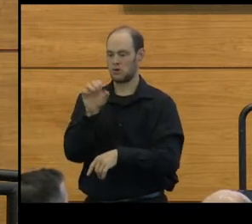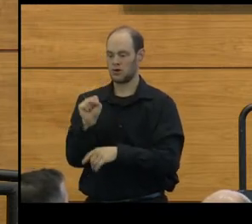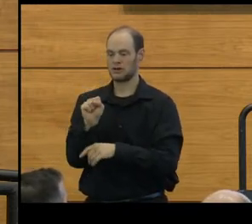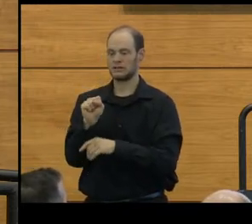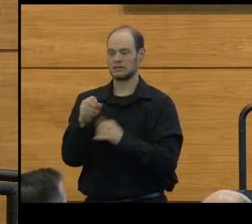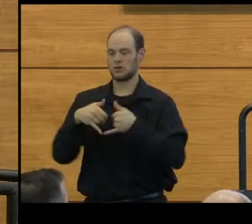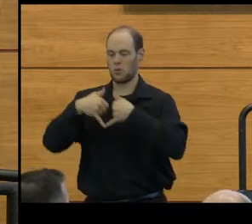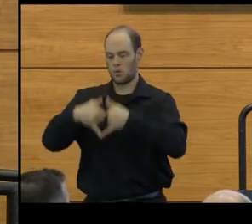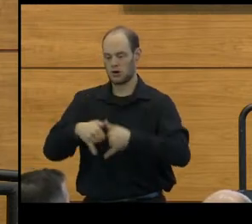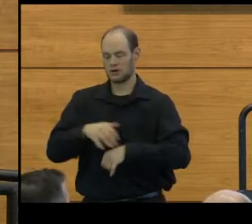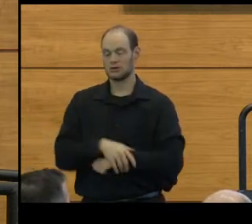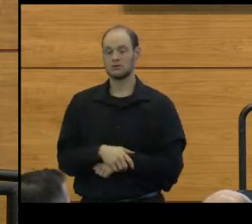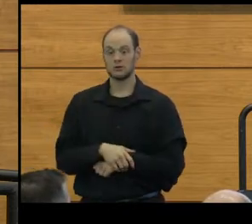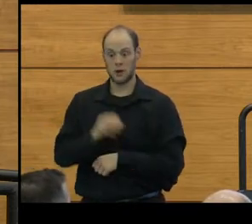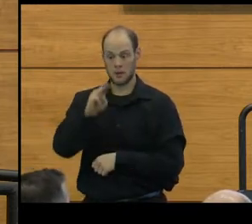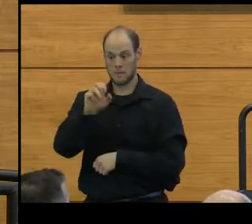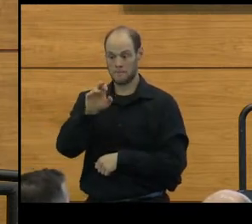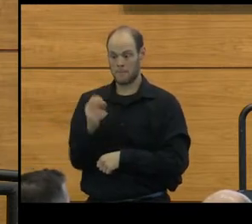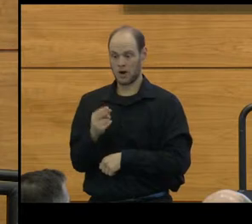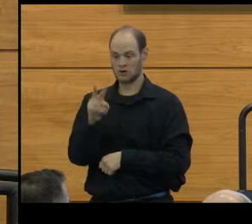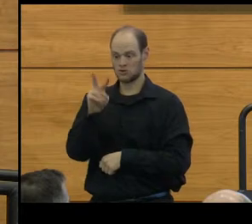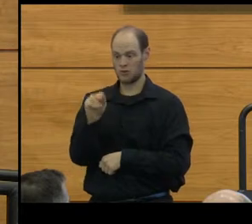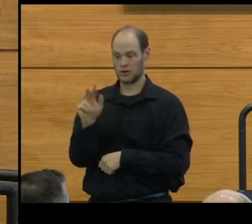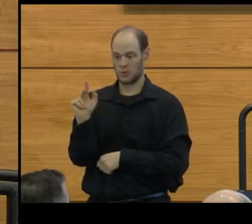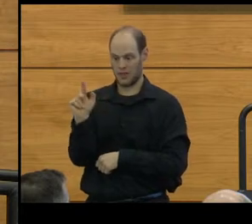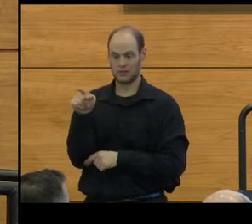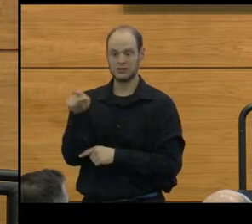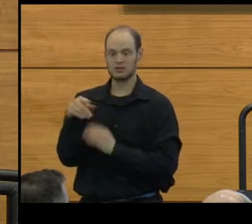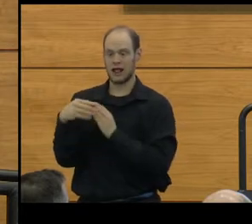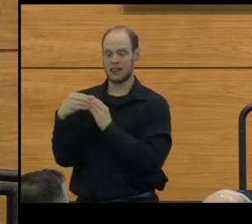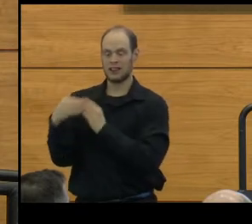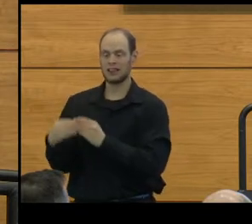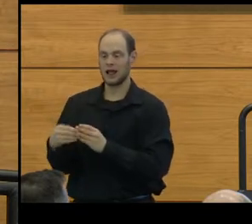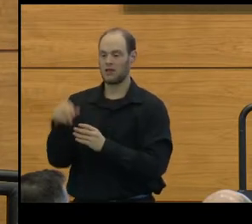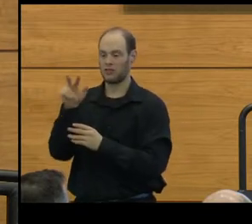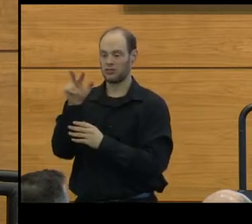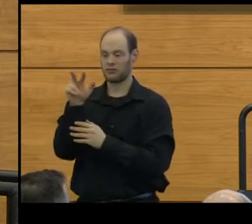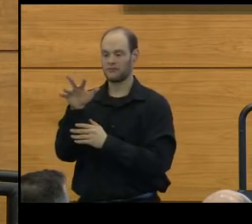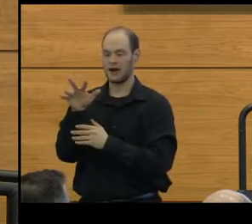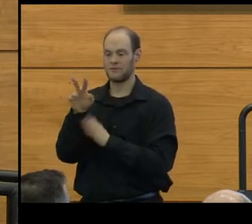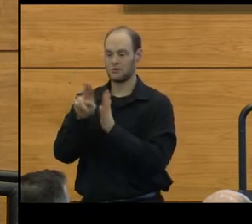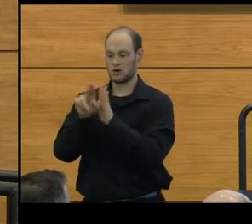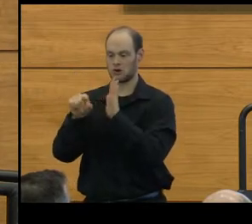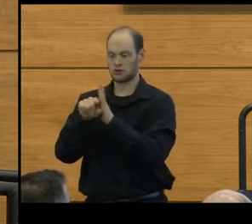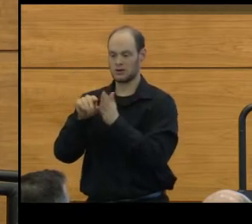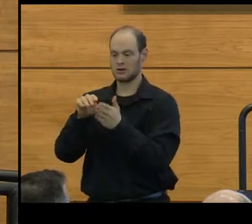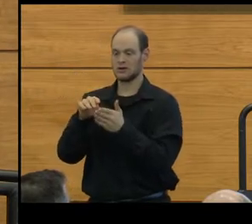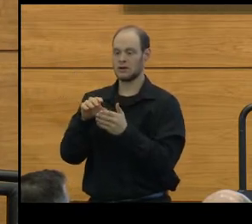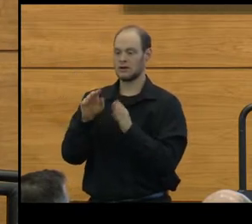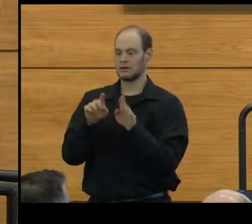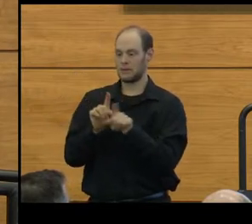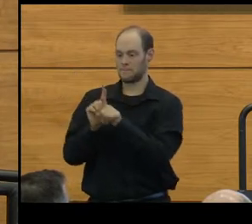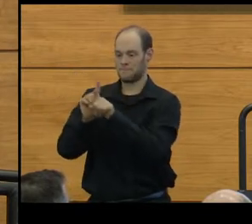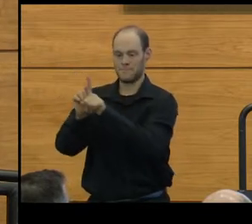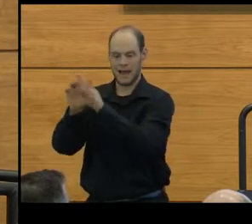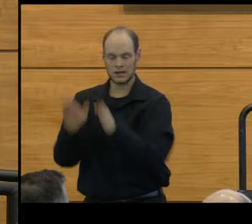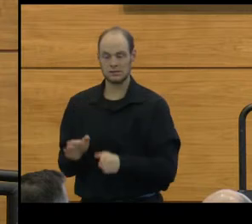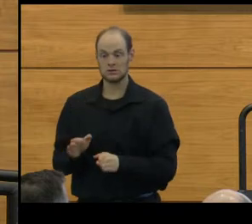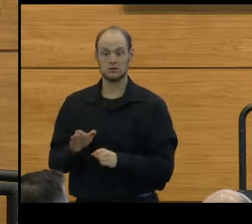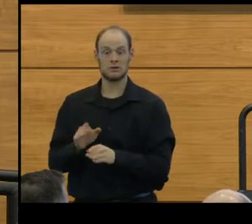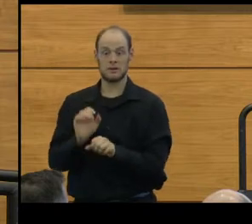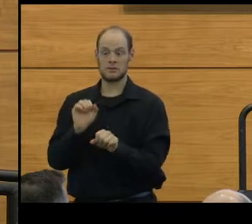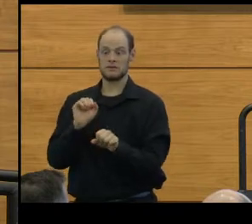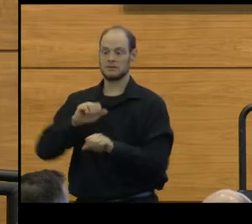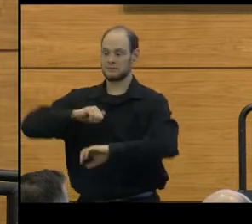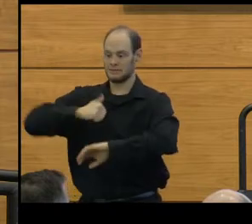Teaching Award. In March 2023, she led 35 undergraduate ambassadors in